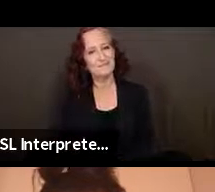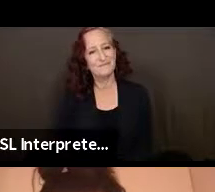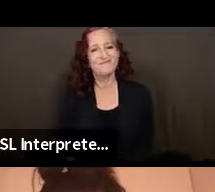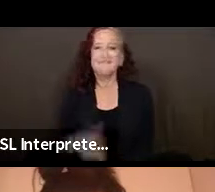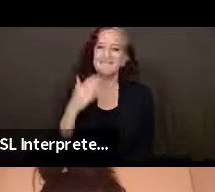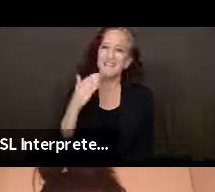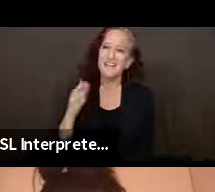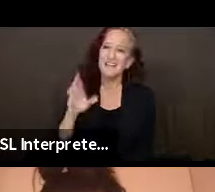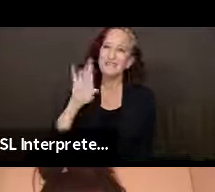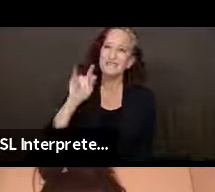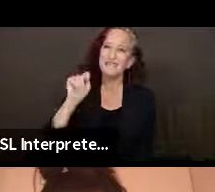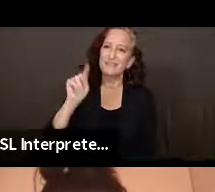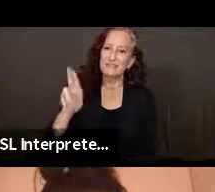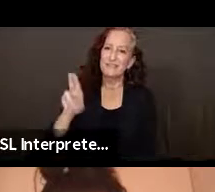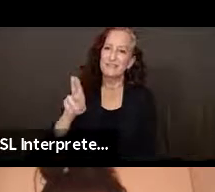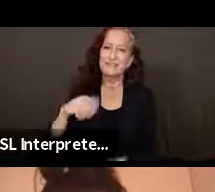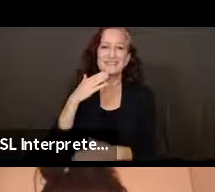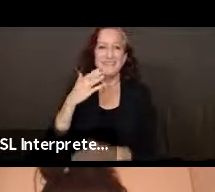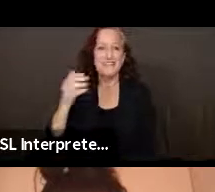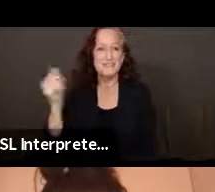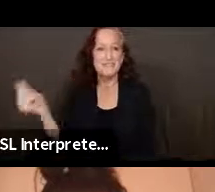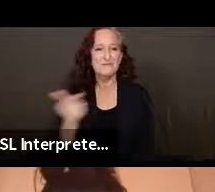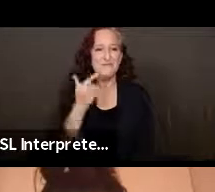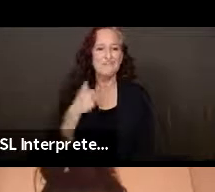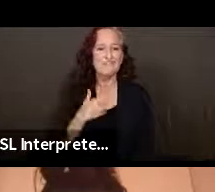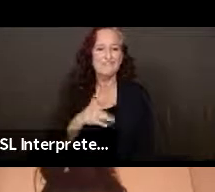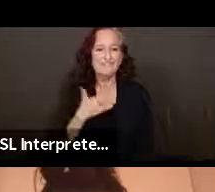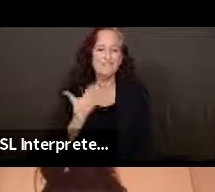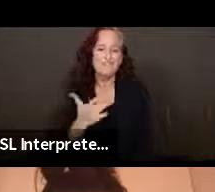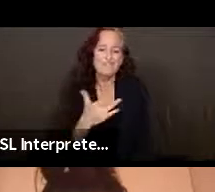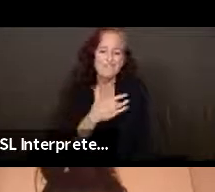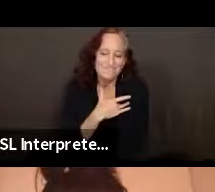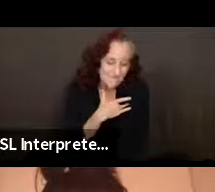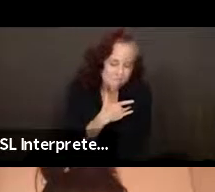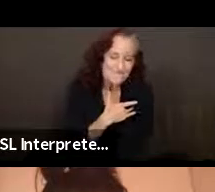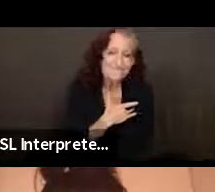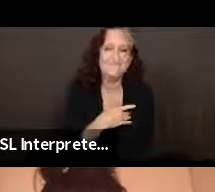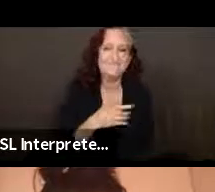you, everyone. I mean, that means a lot. And I teared up multiple times. And,